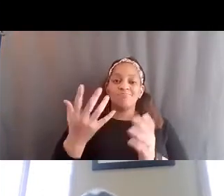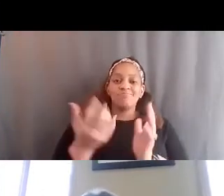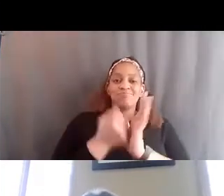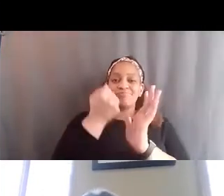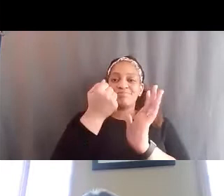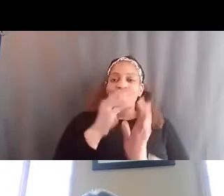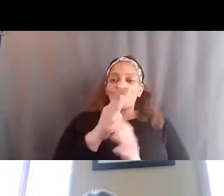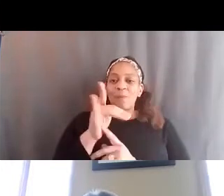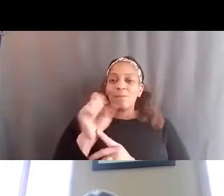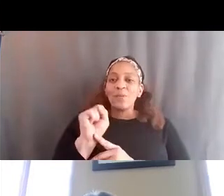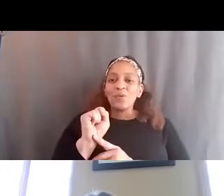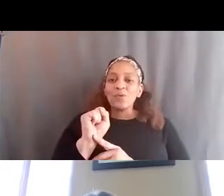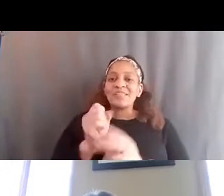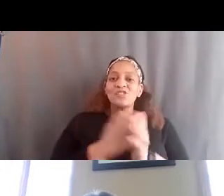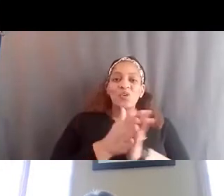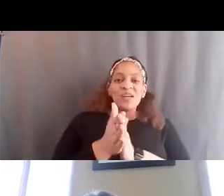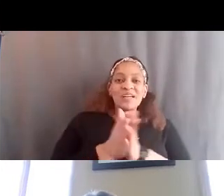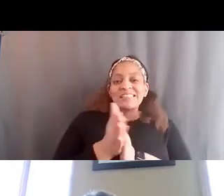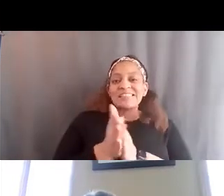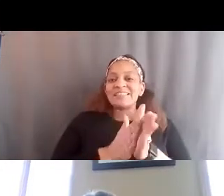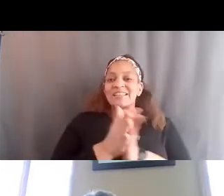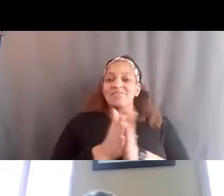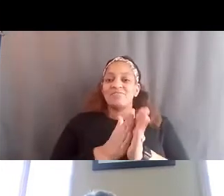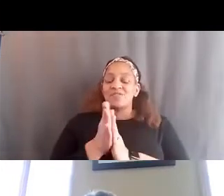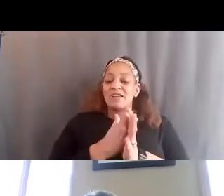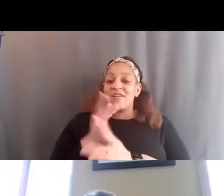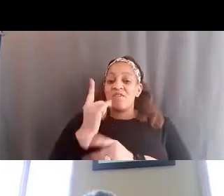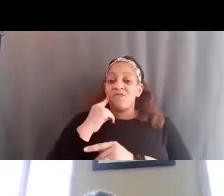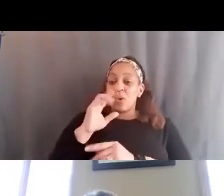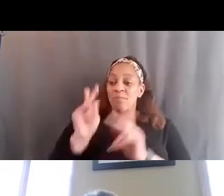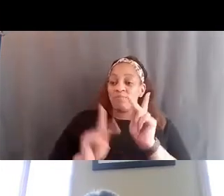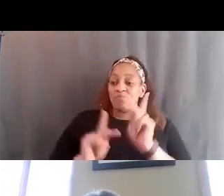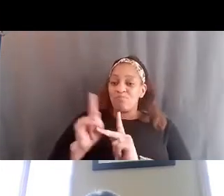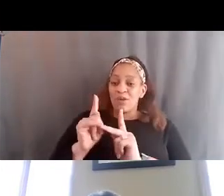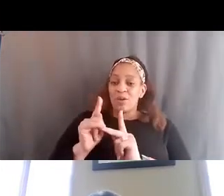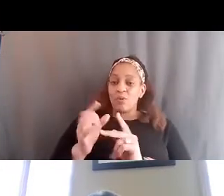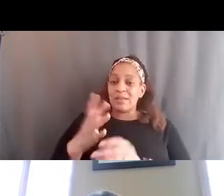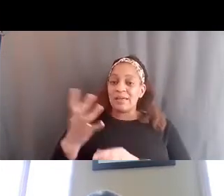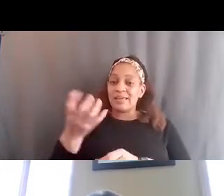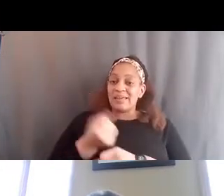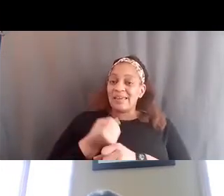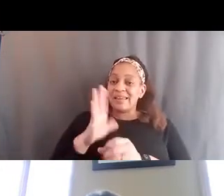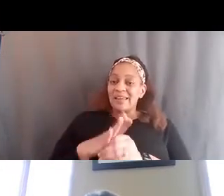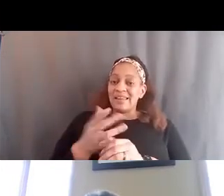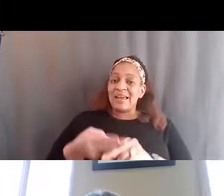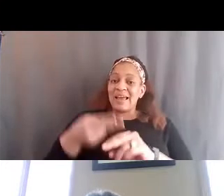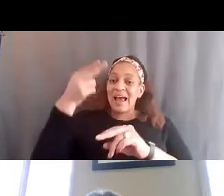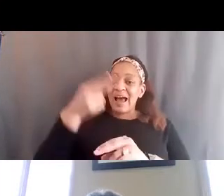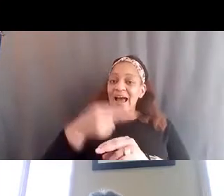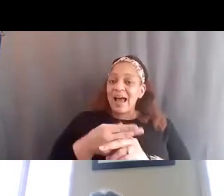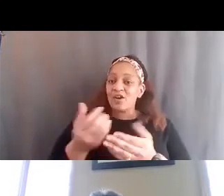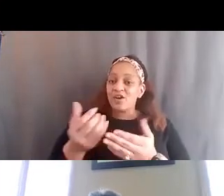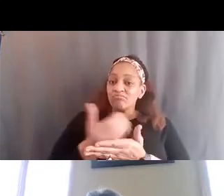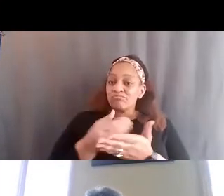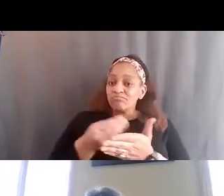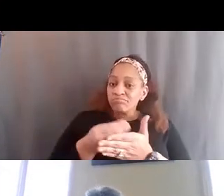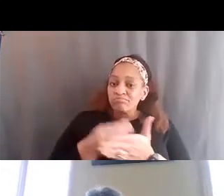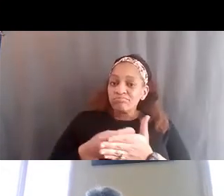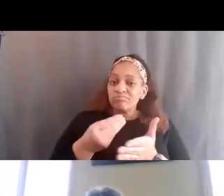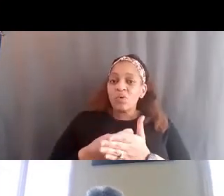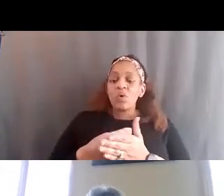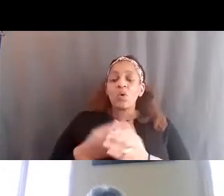of fee for service for quality outcomes, like people earning higher wages or working higher hours. And